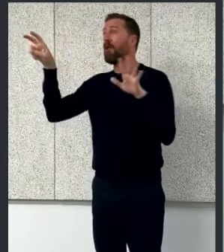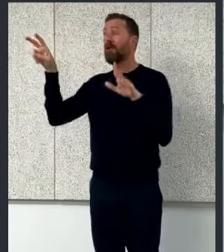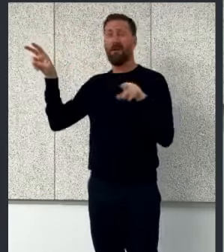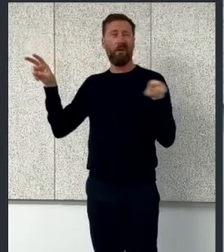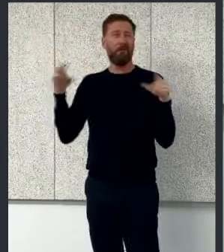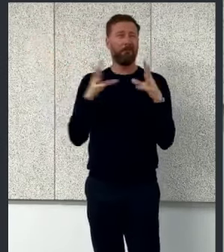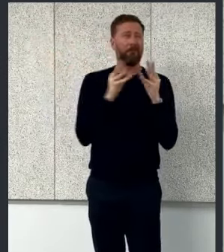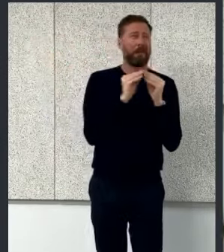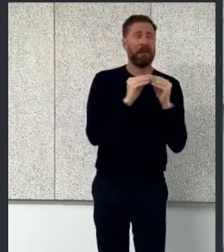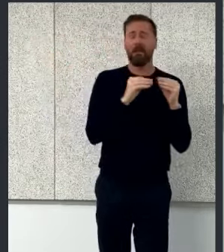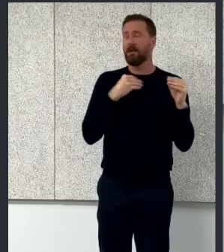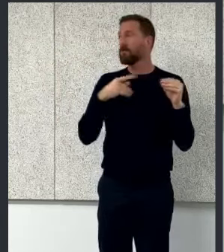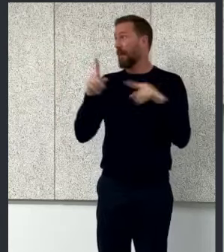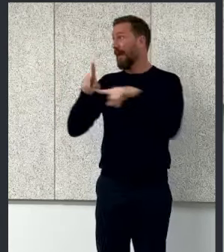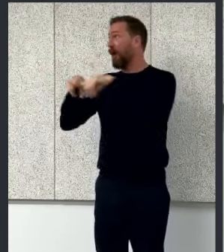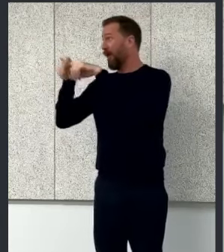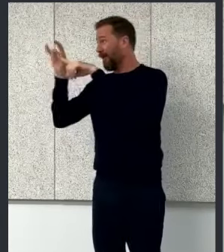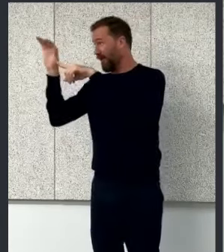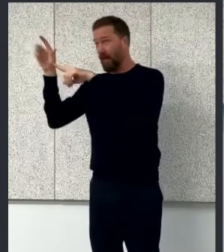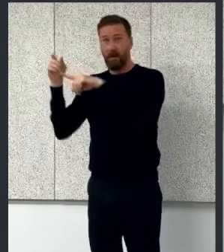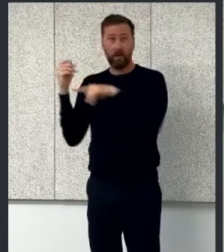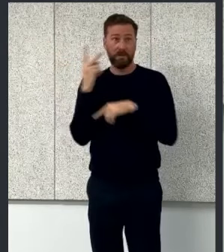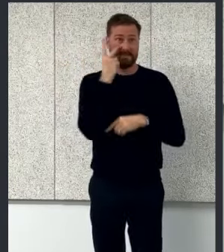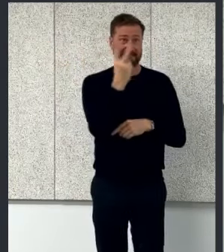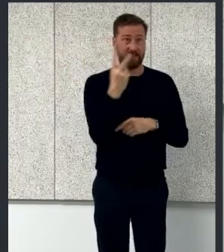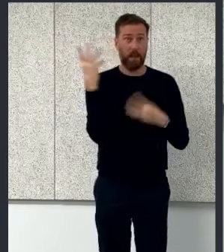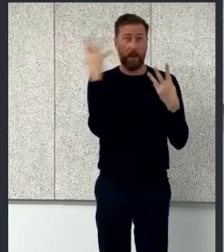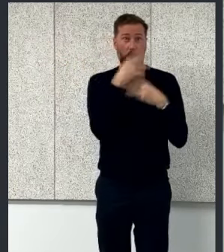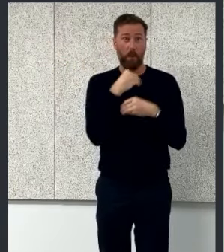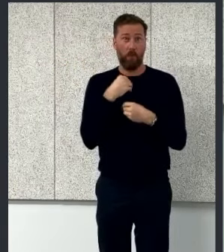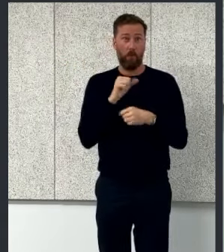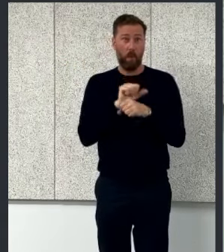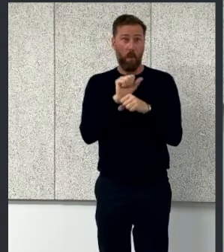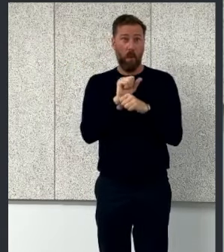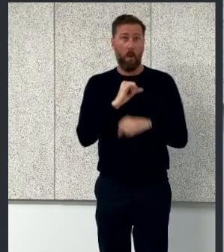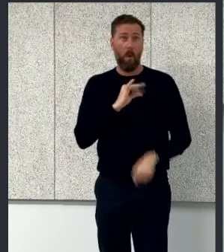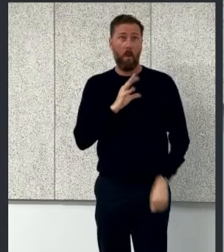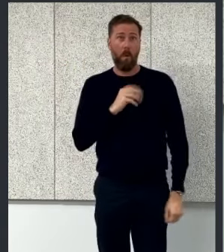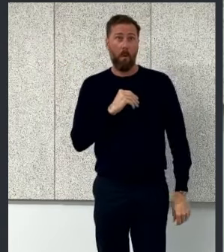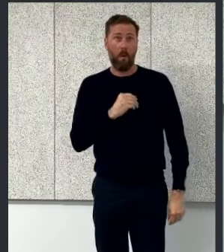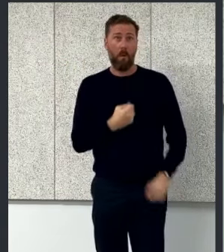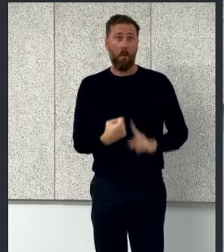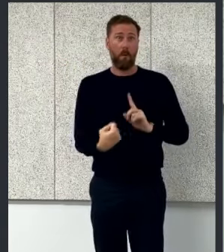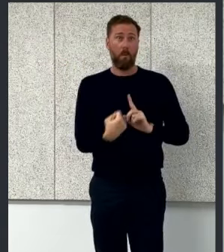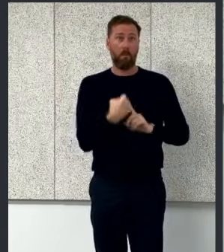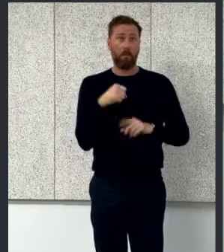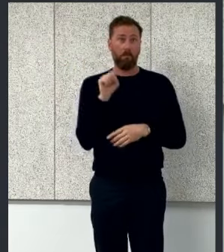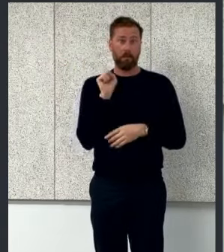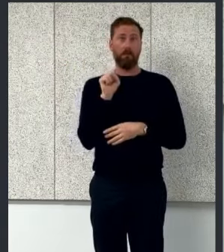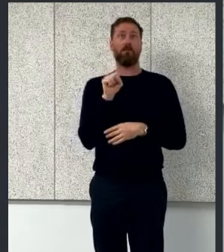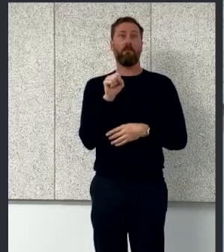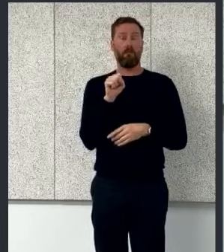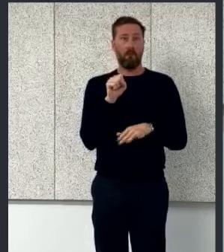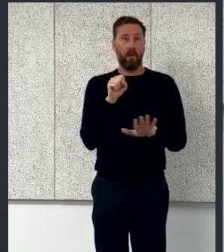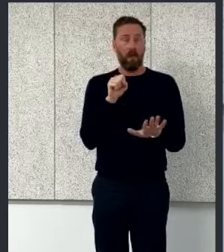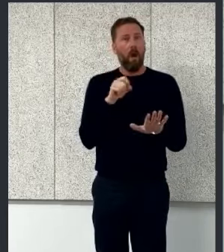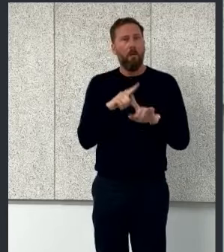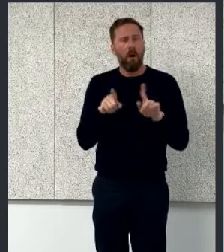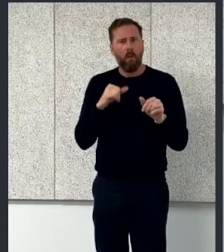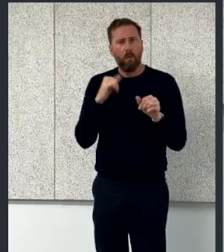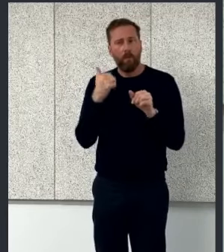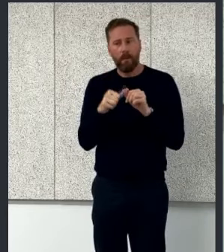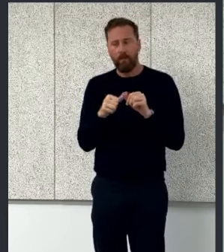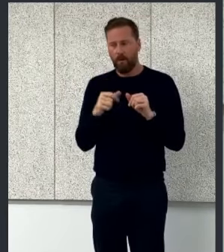we take time out to go see the incredible work, and to remember that we